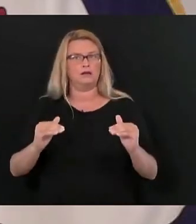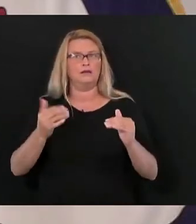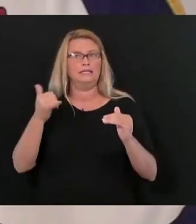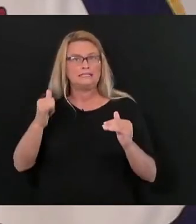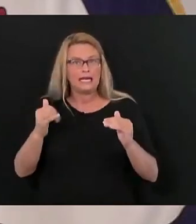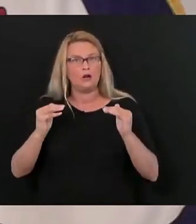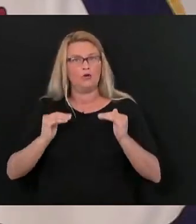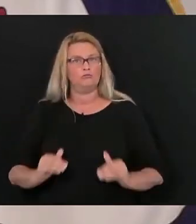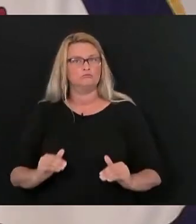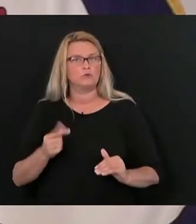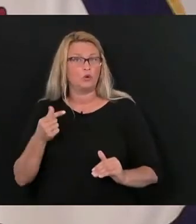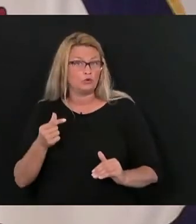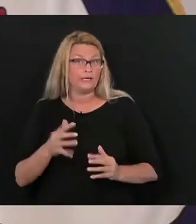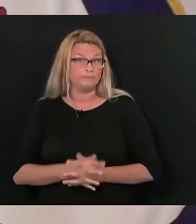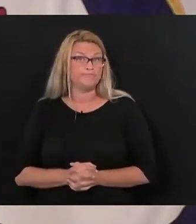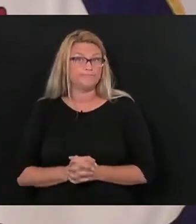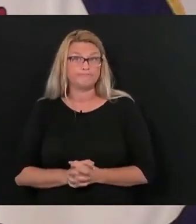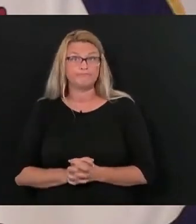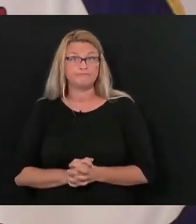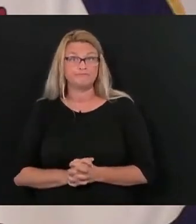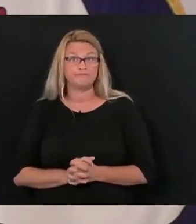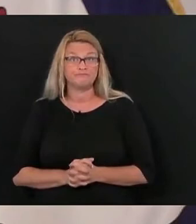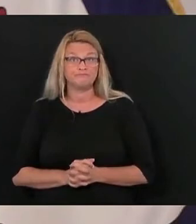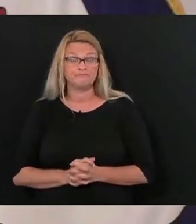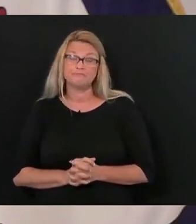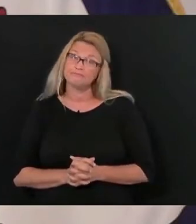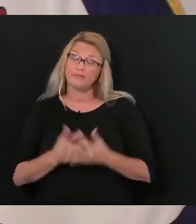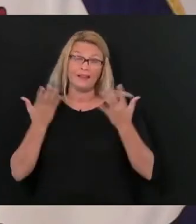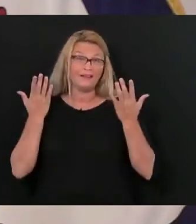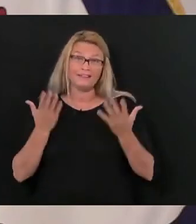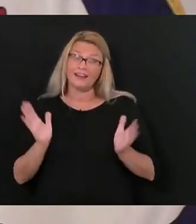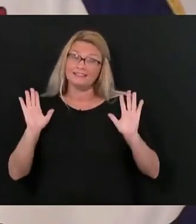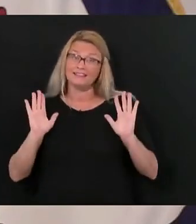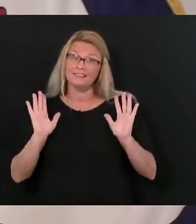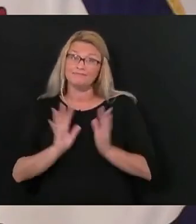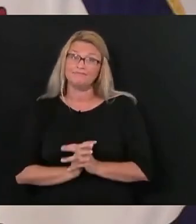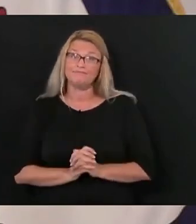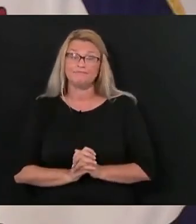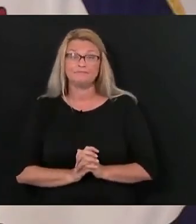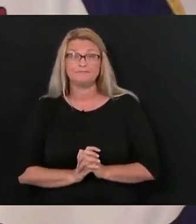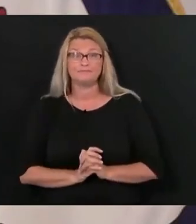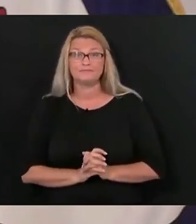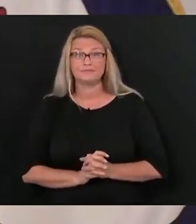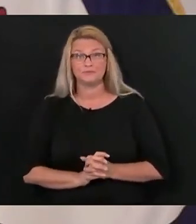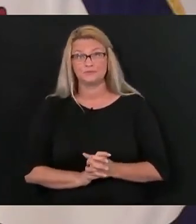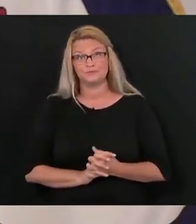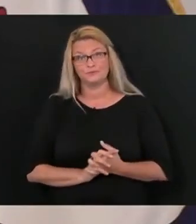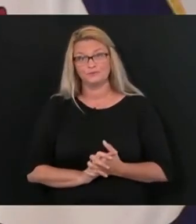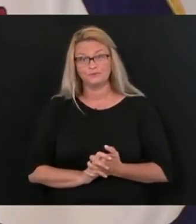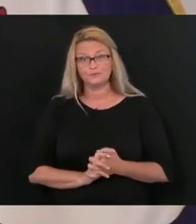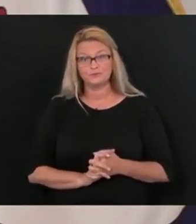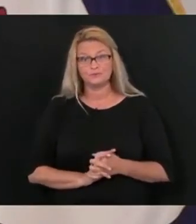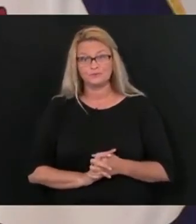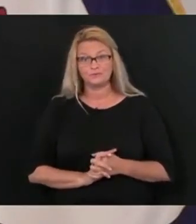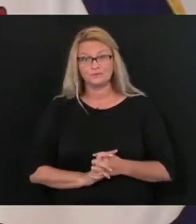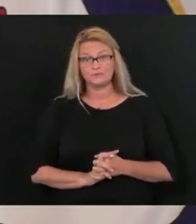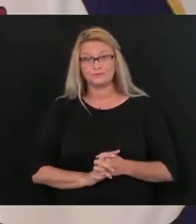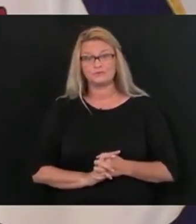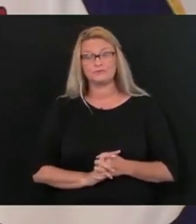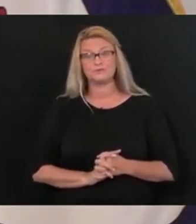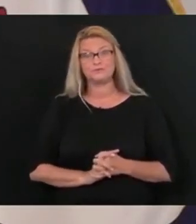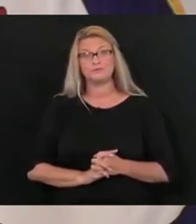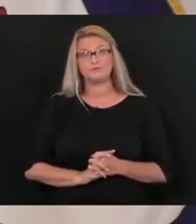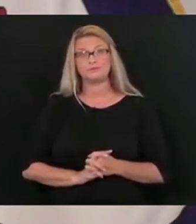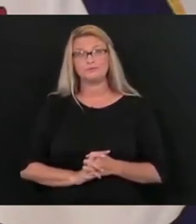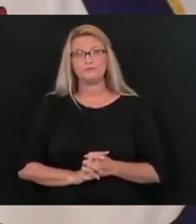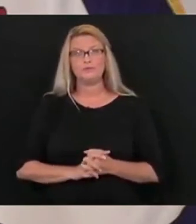green. So that's it. Now, along the way here, I'm going to have, different people talk to